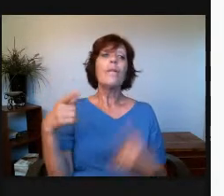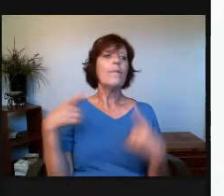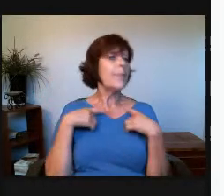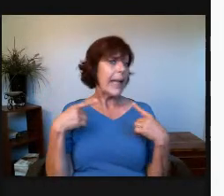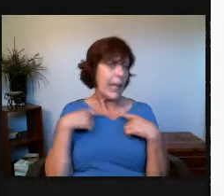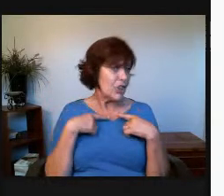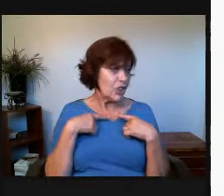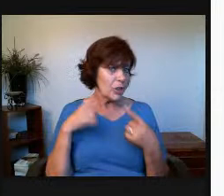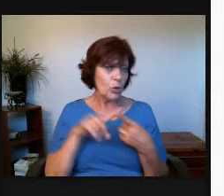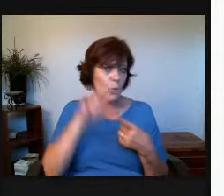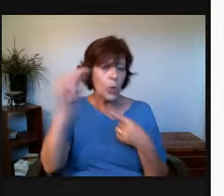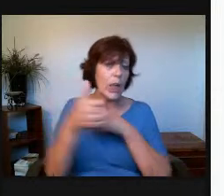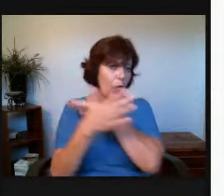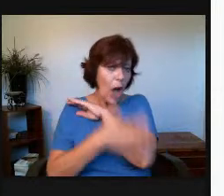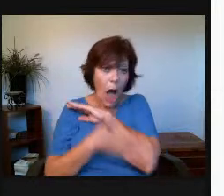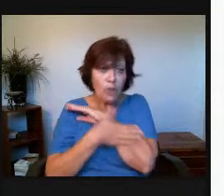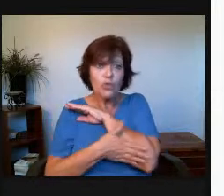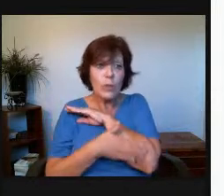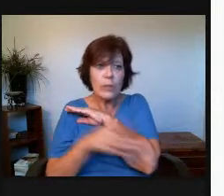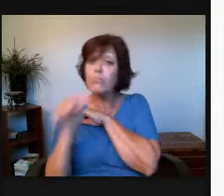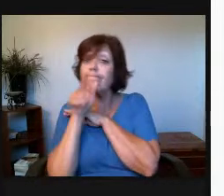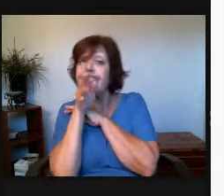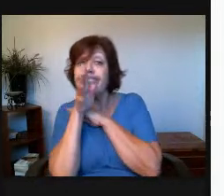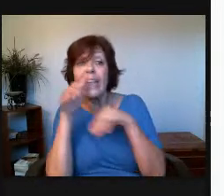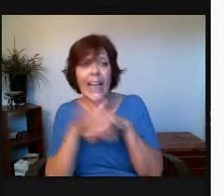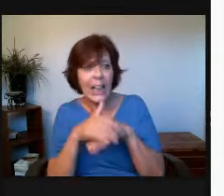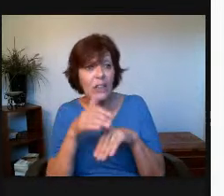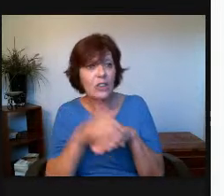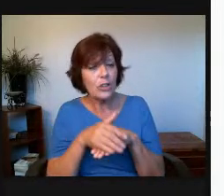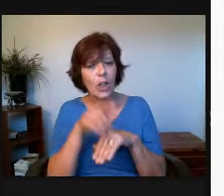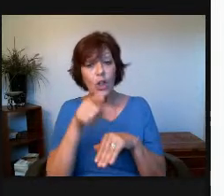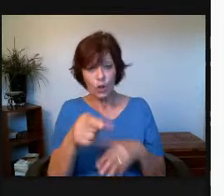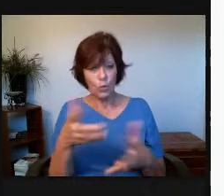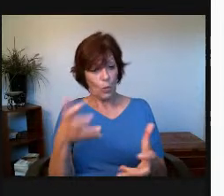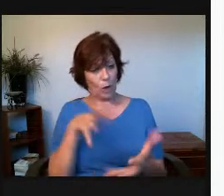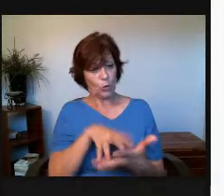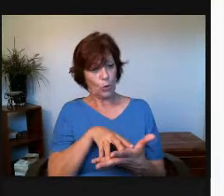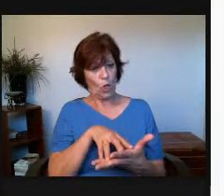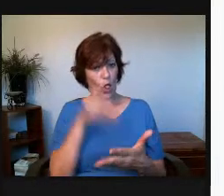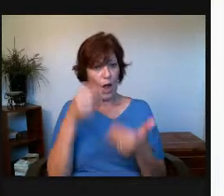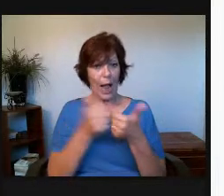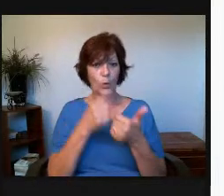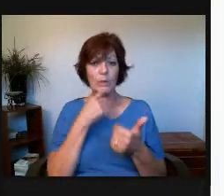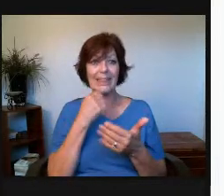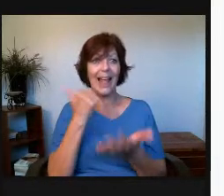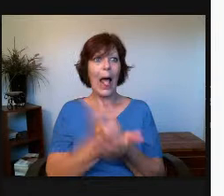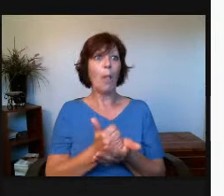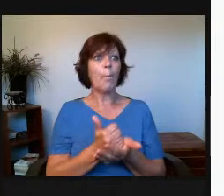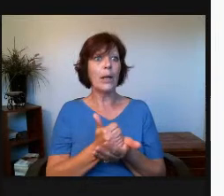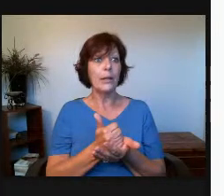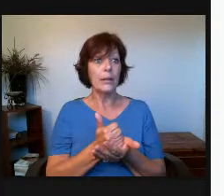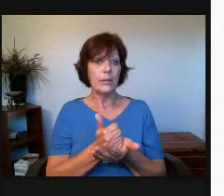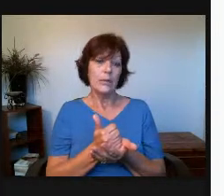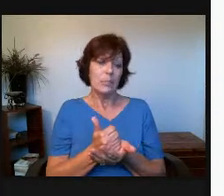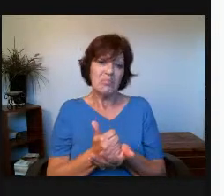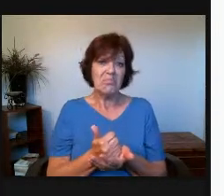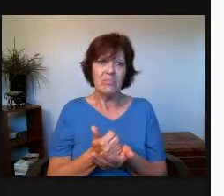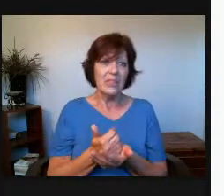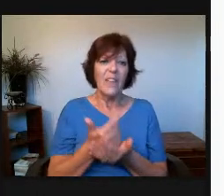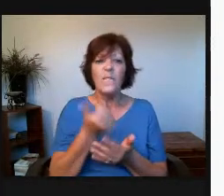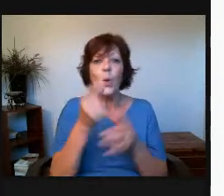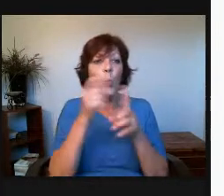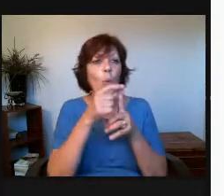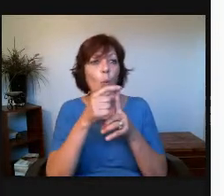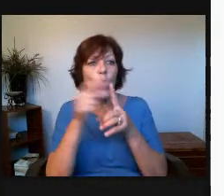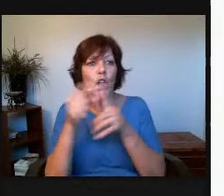to another country where English was not spoken, you would want to learn how to say help in that